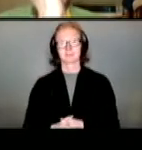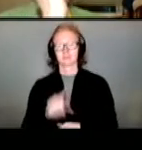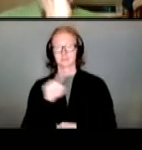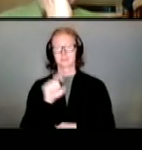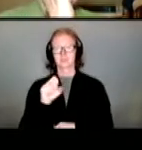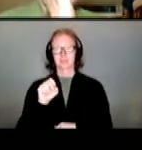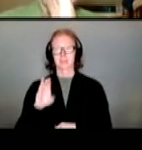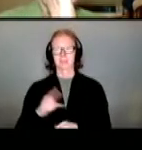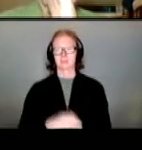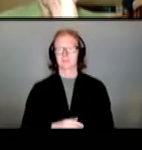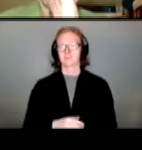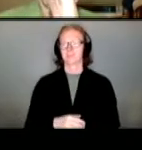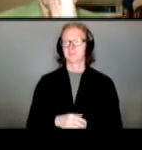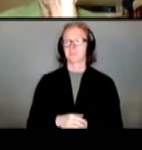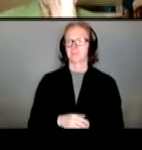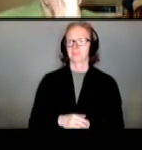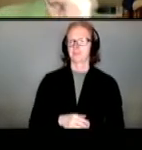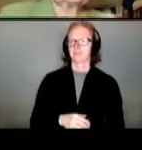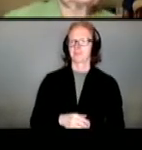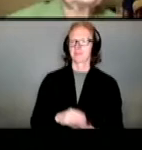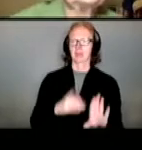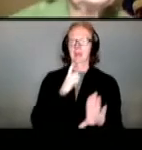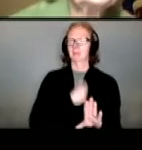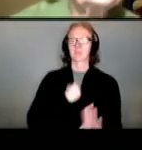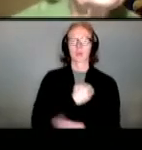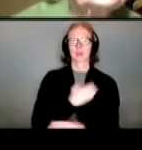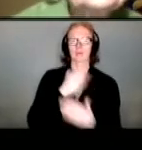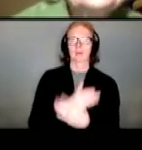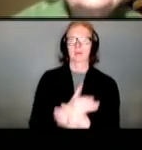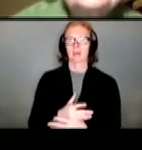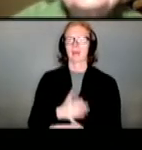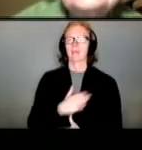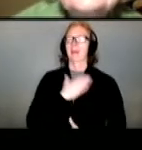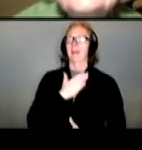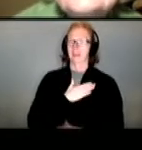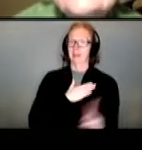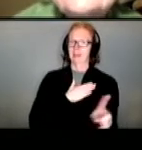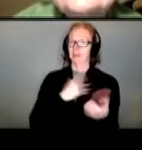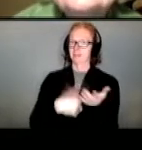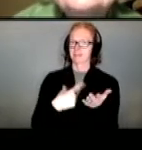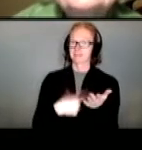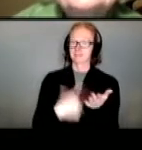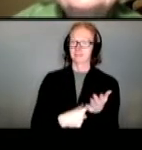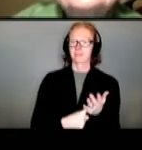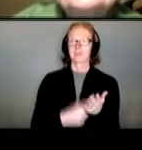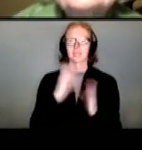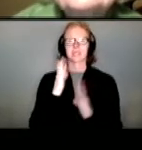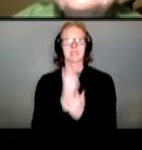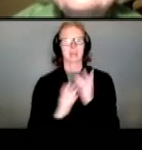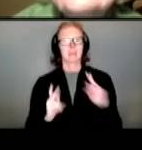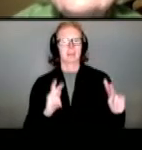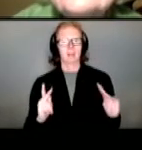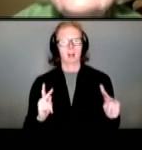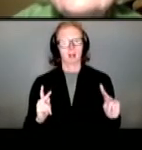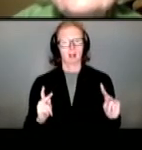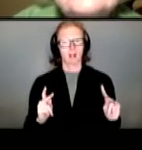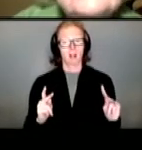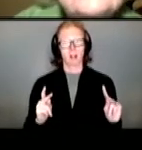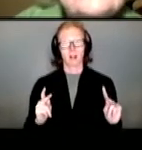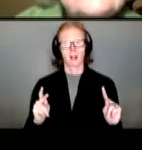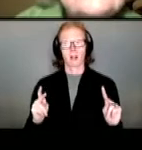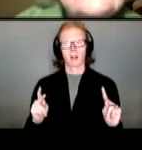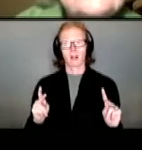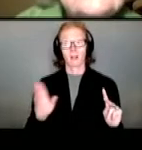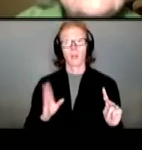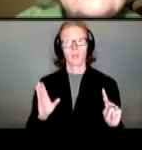Can I add one more? I'm sorry, I'm glad y'all were talking about this. I can also add that people have, like